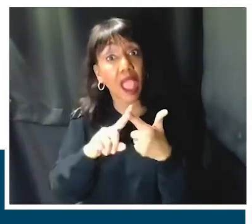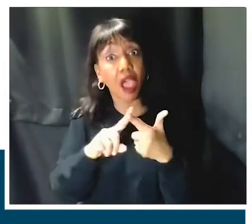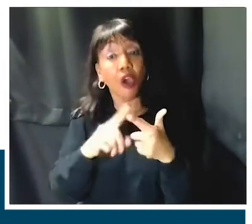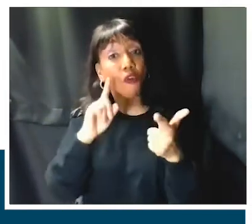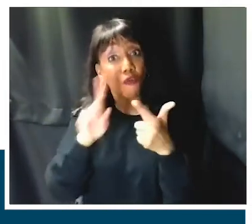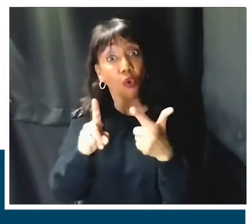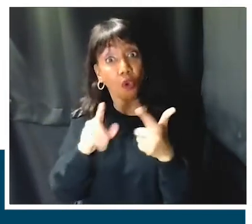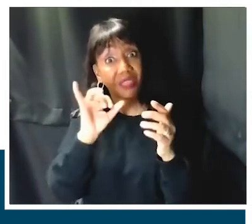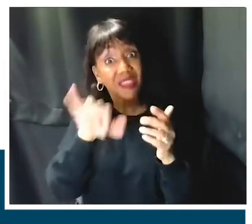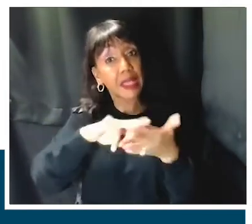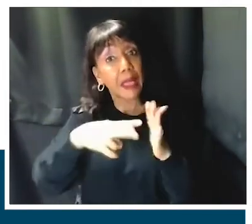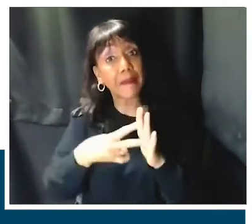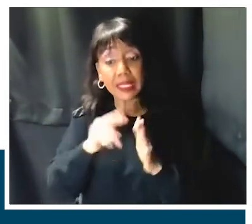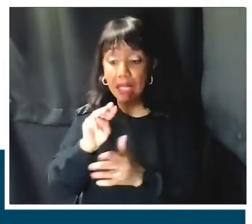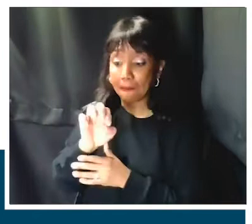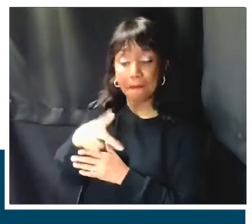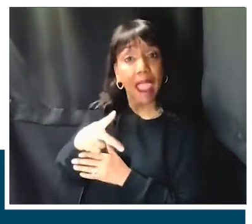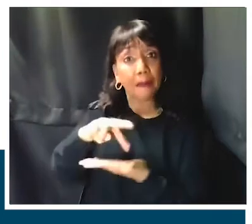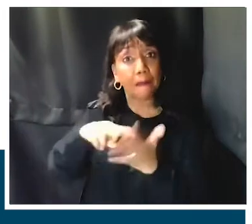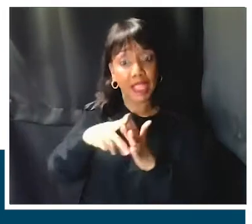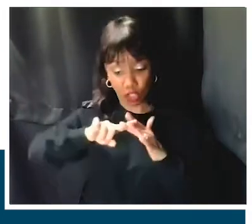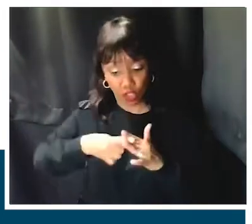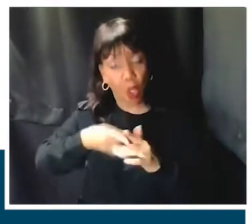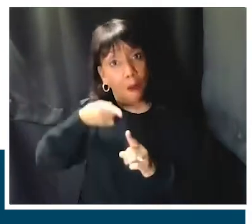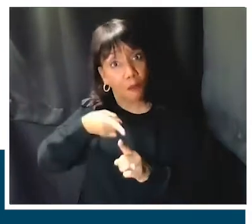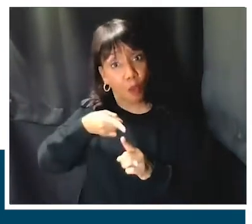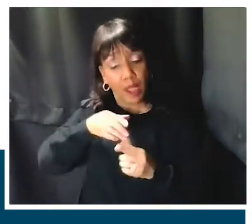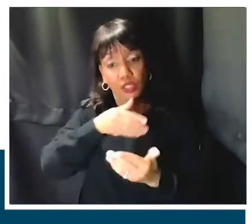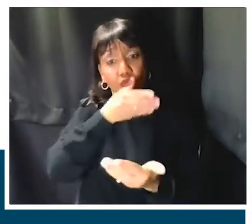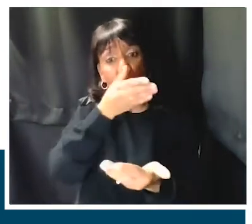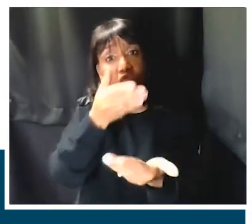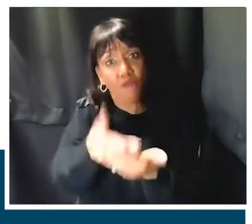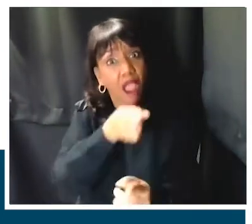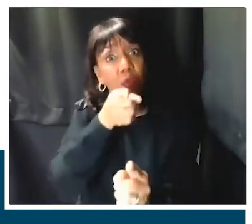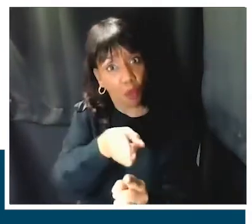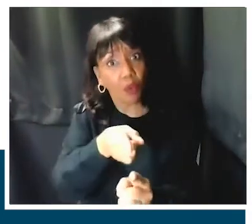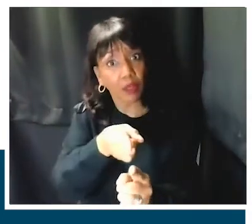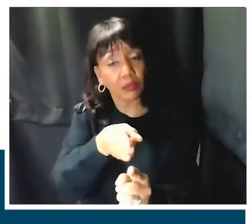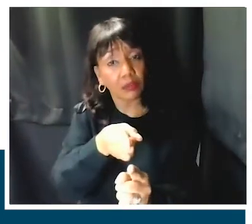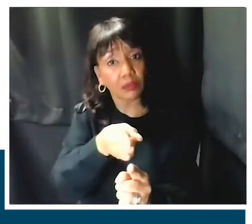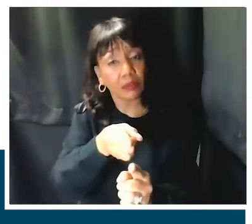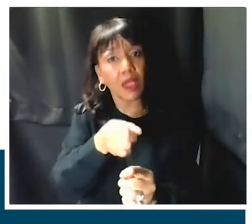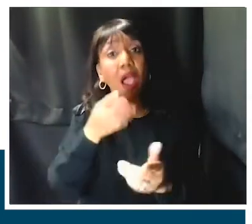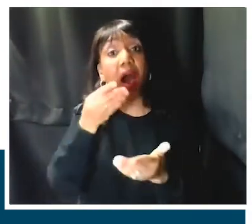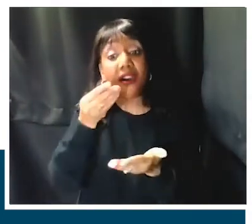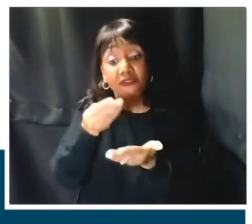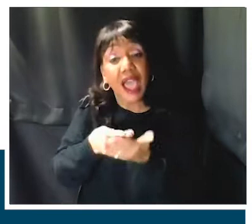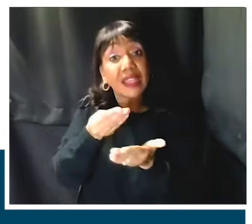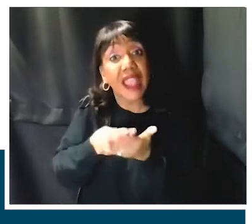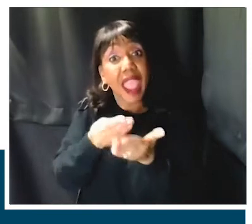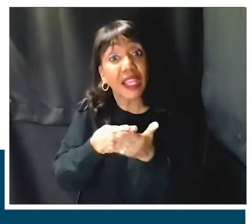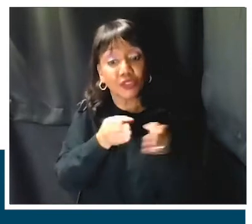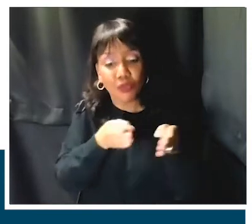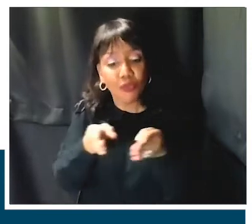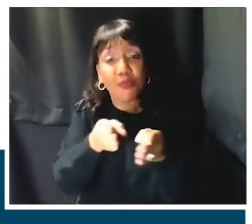there, you need a map to help you navigate from where you are to where you are going. A financial